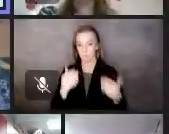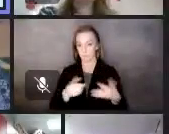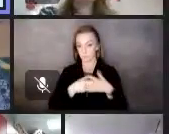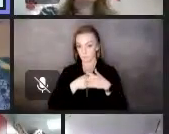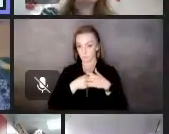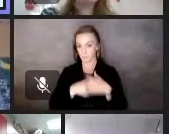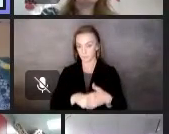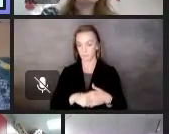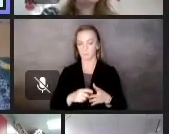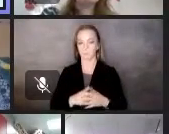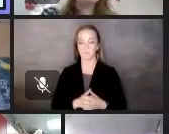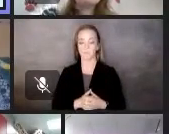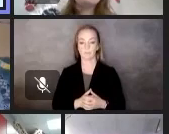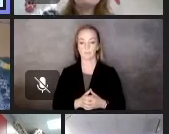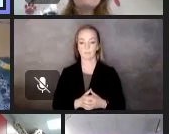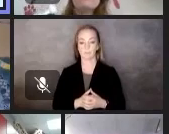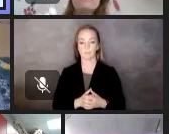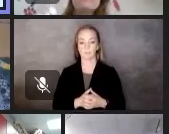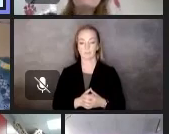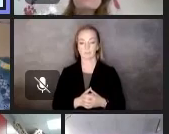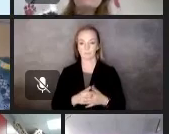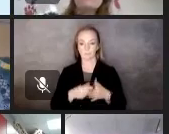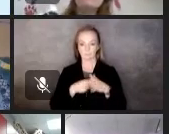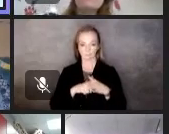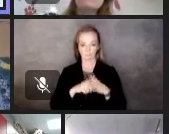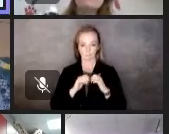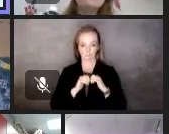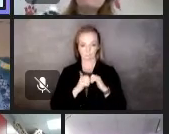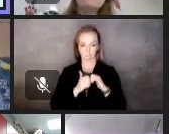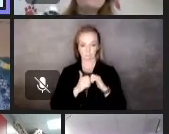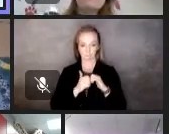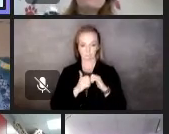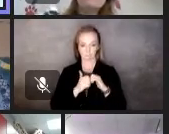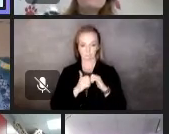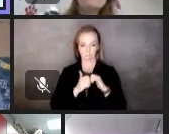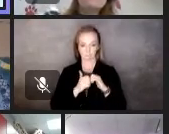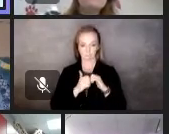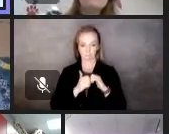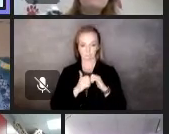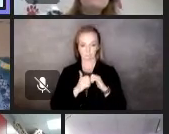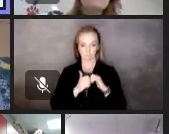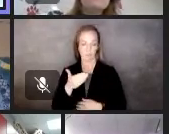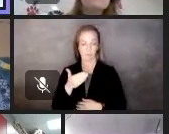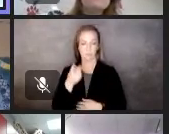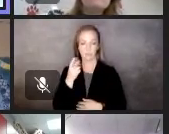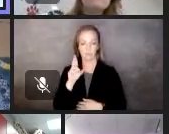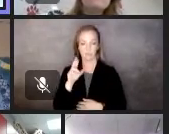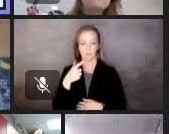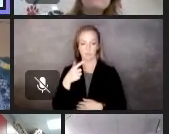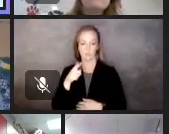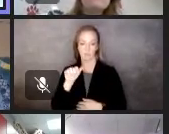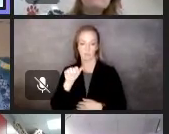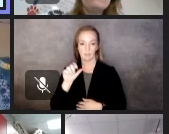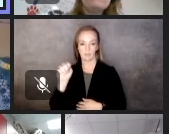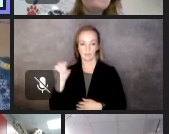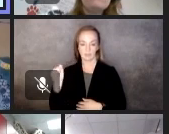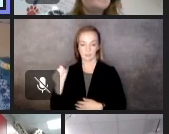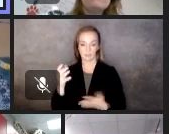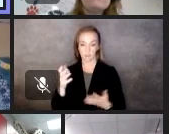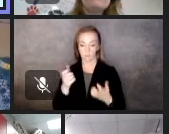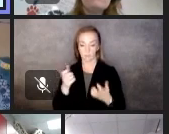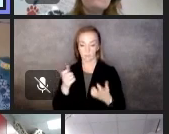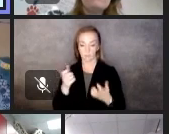And we'll begin by starting with our welcome from Dr. Glass. Just wanted to check to see if he